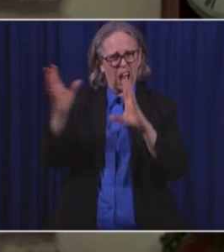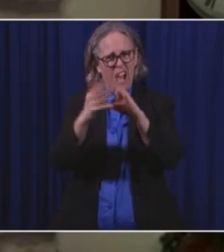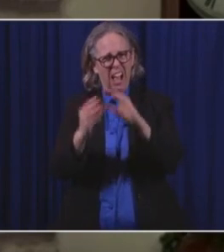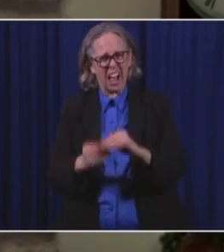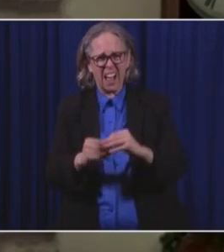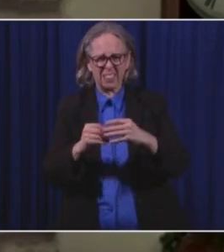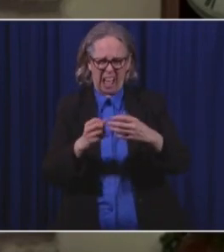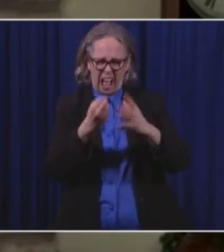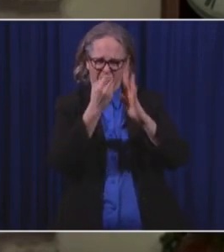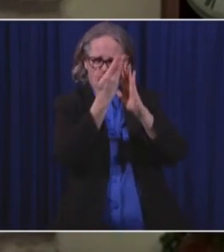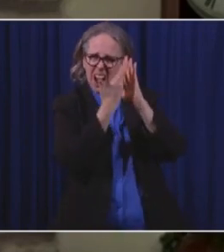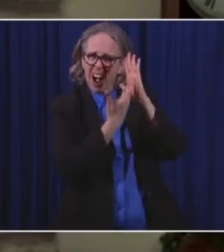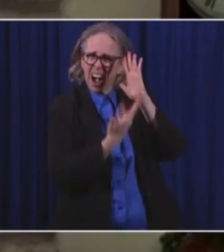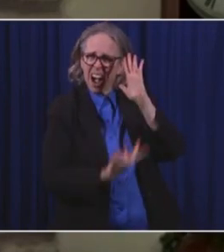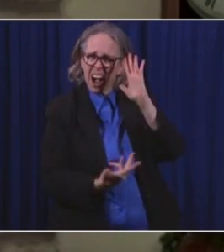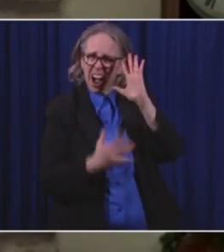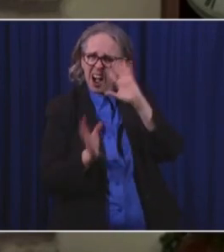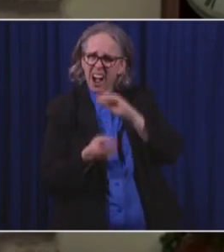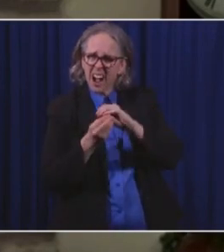No